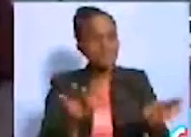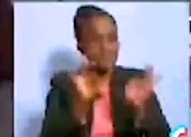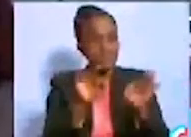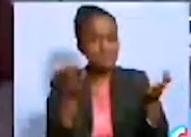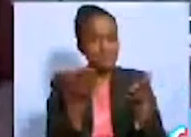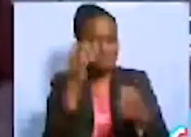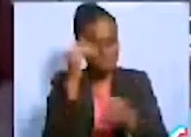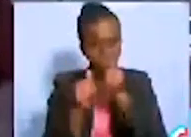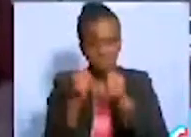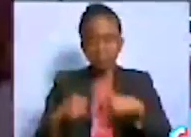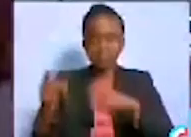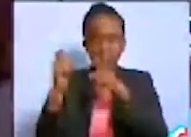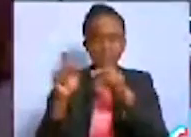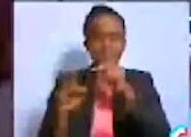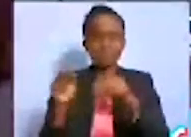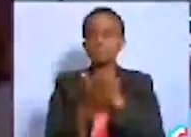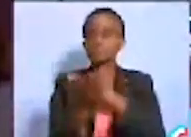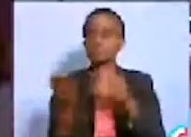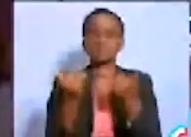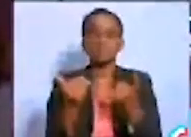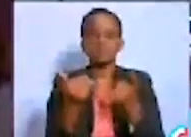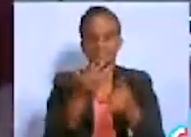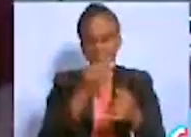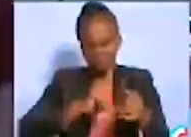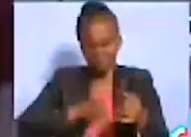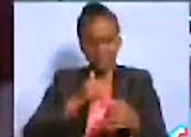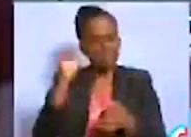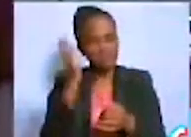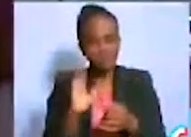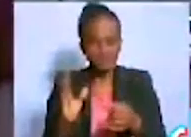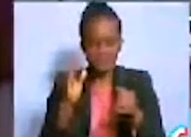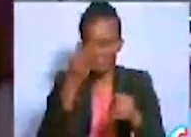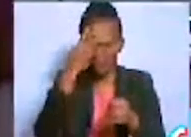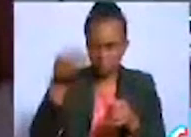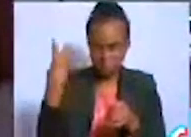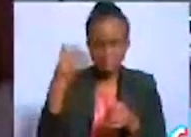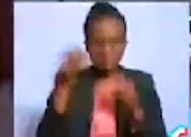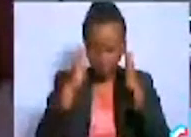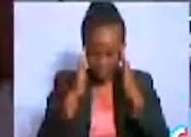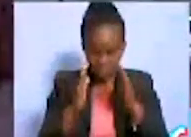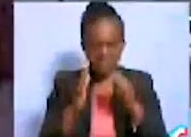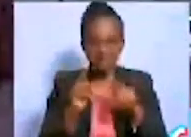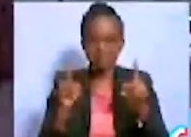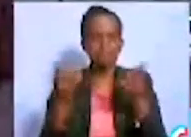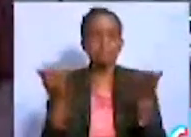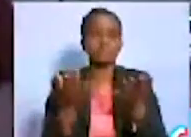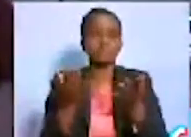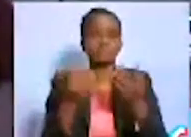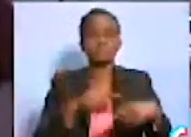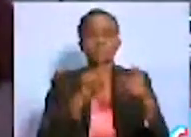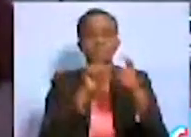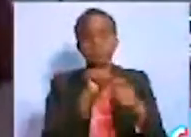challenges of our people at the moment. We must never bury our heads in the sand in regards